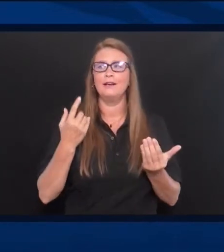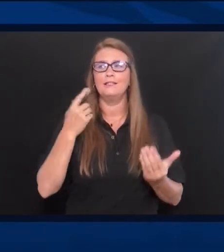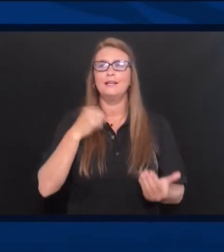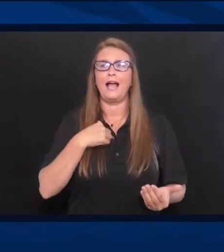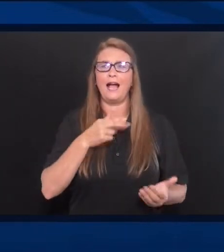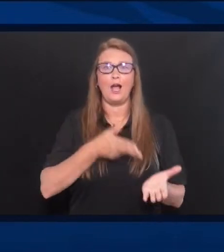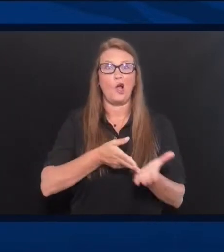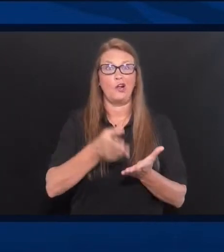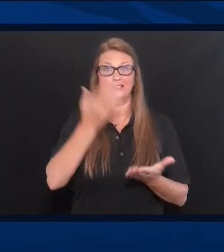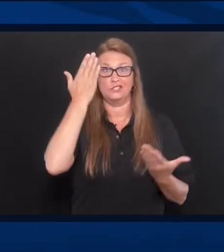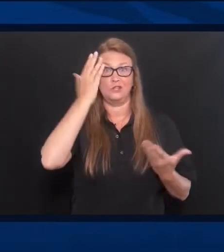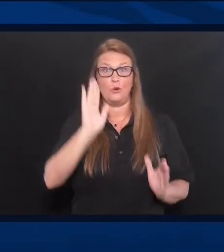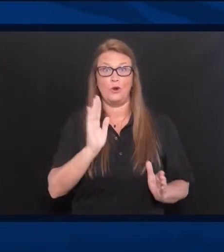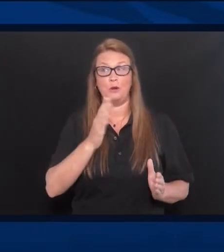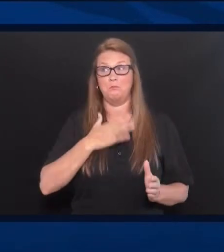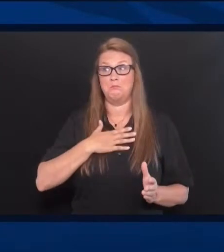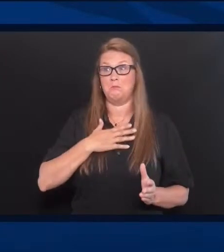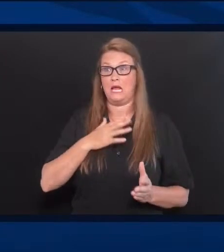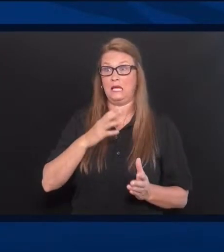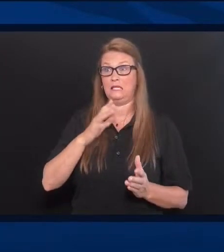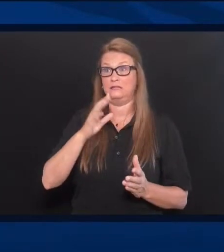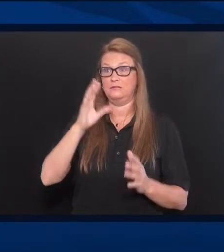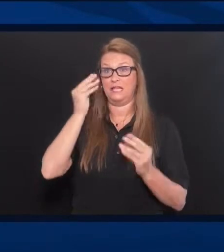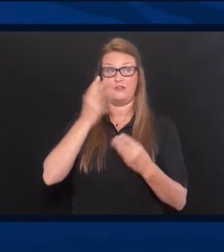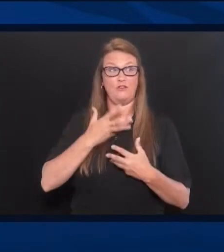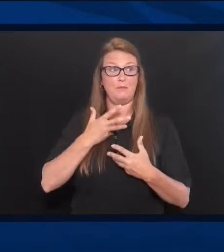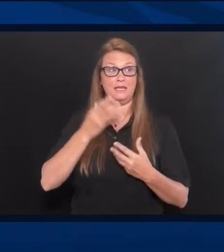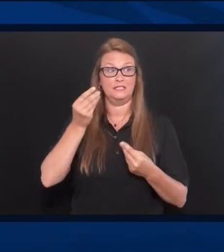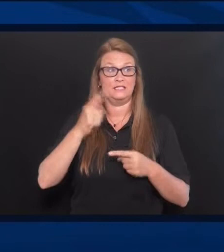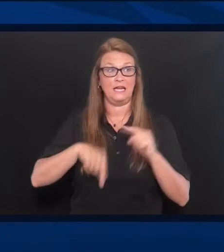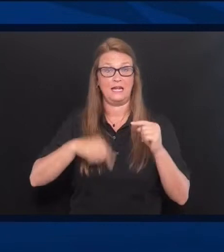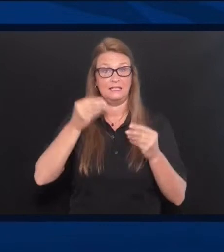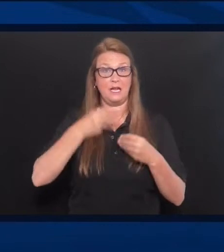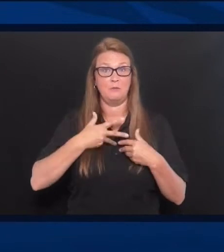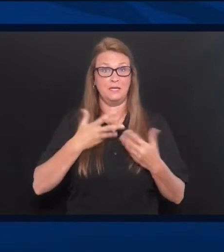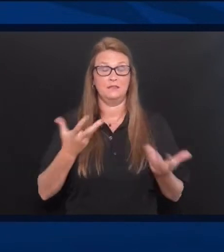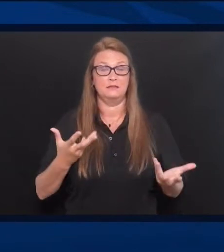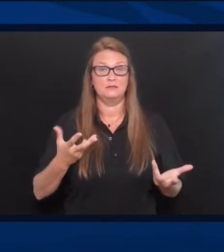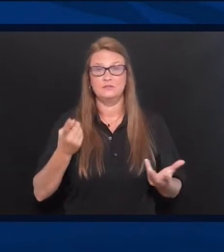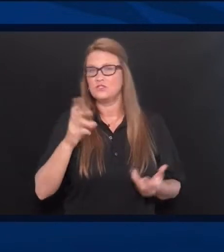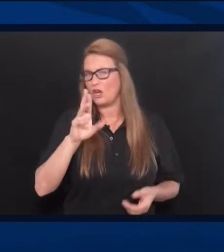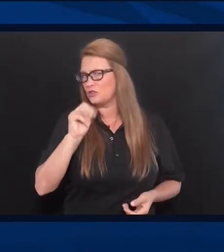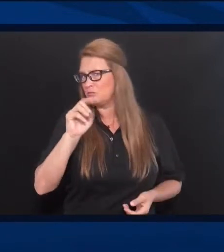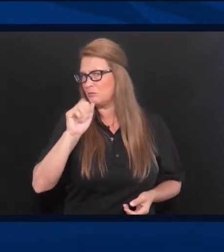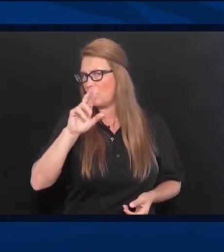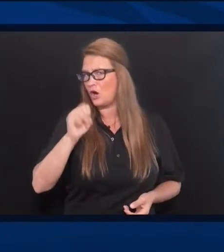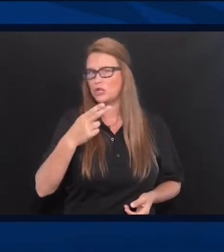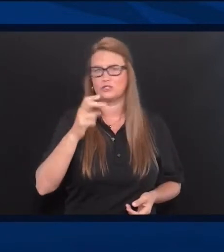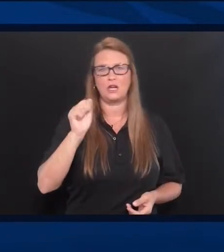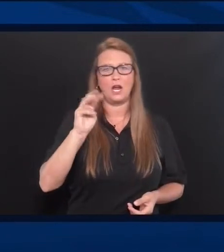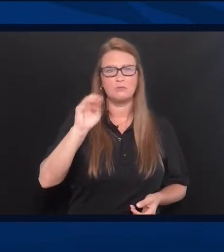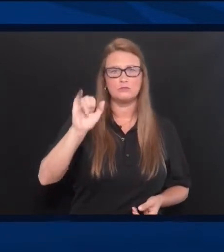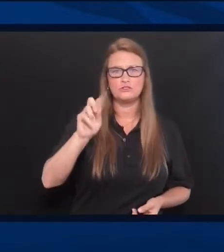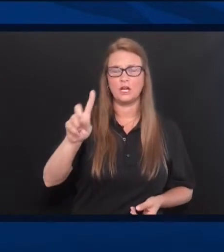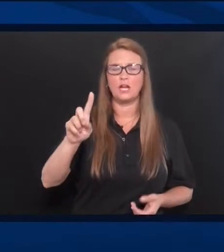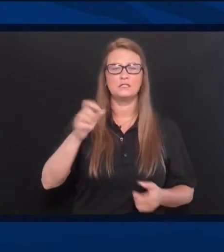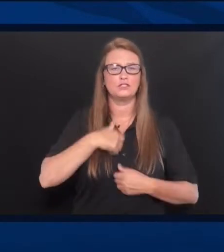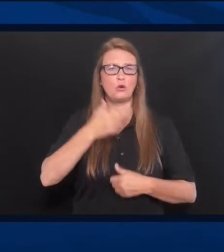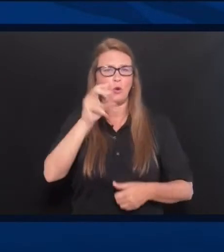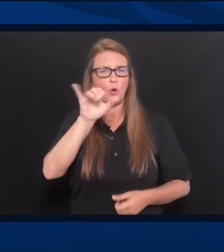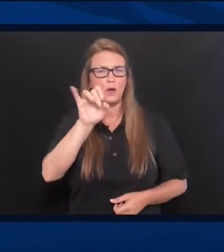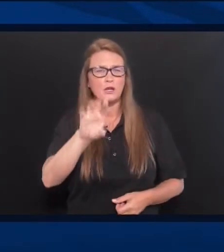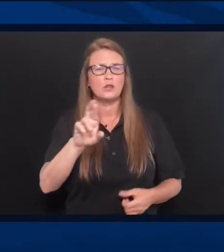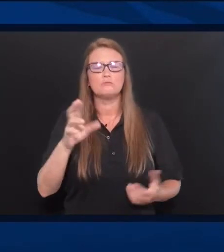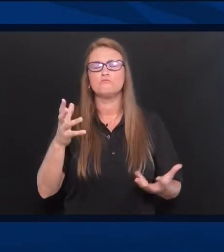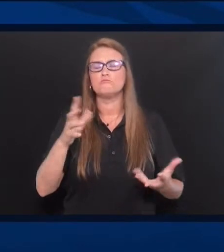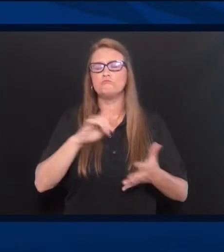don't know, and my research hasn't been able to find it. So if Dr. Marsh or Dr. Amjad or General Hoyer, once the